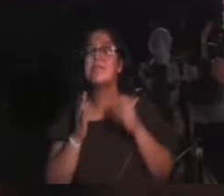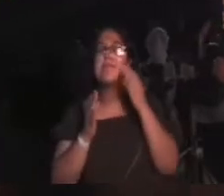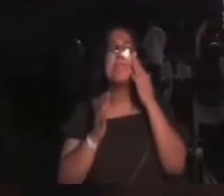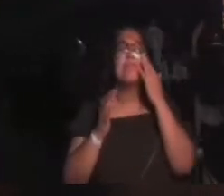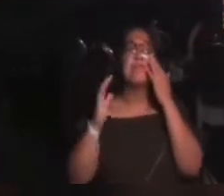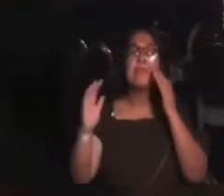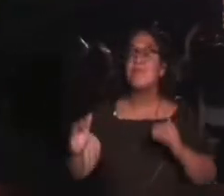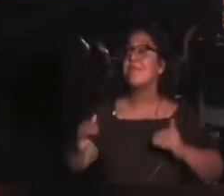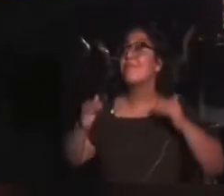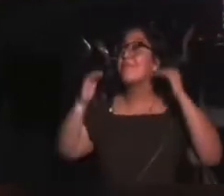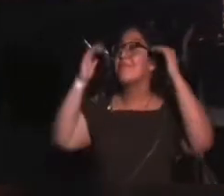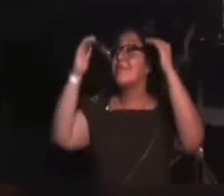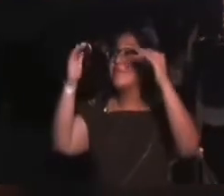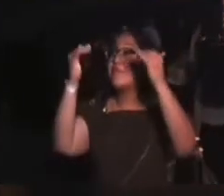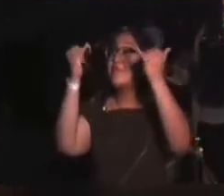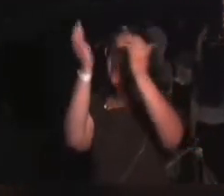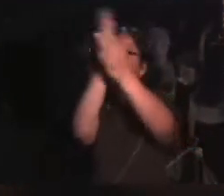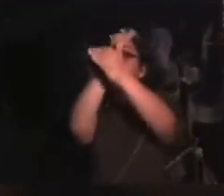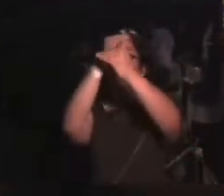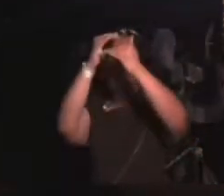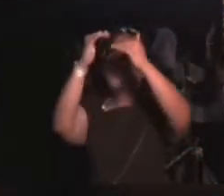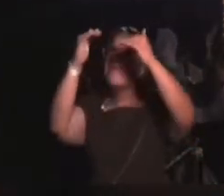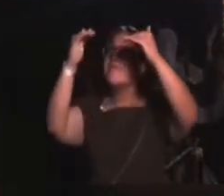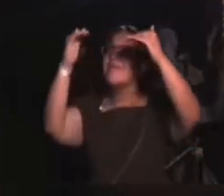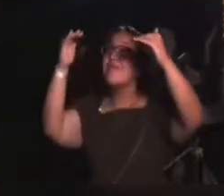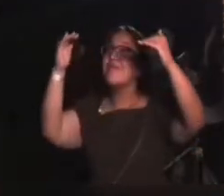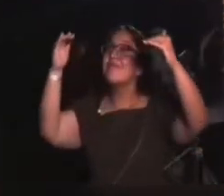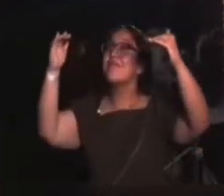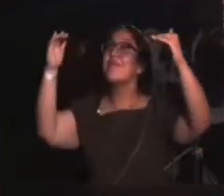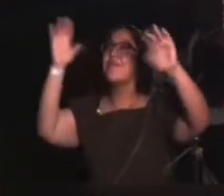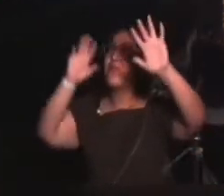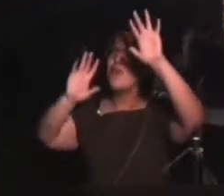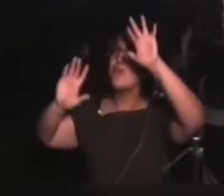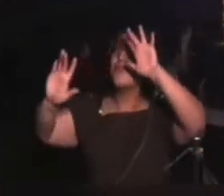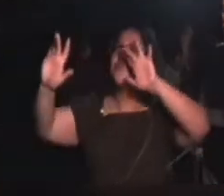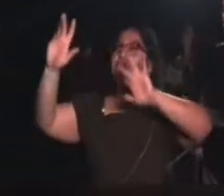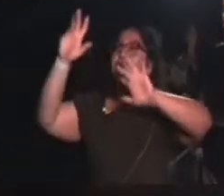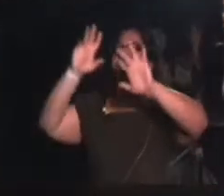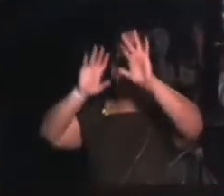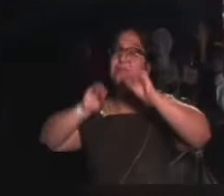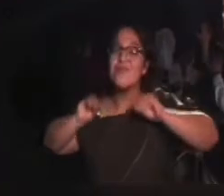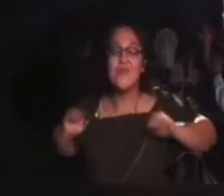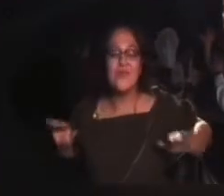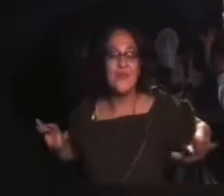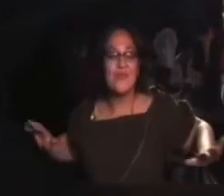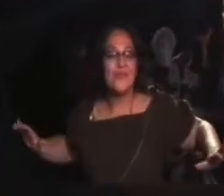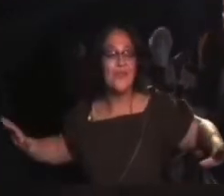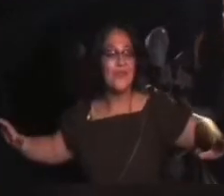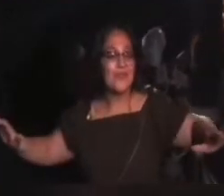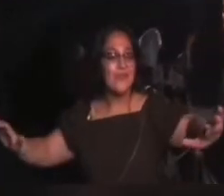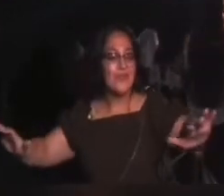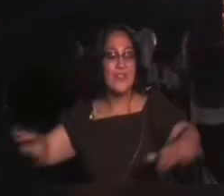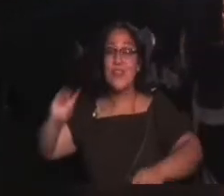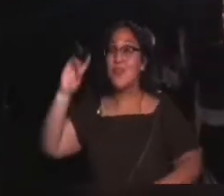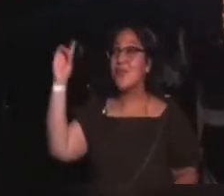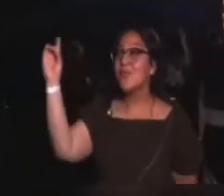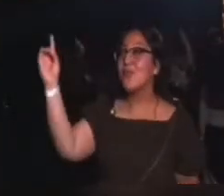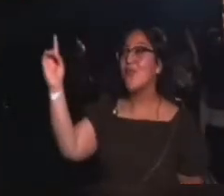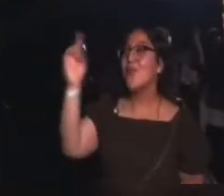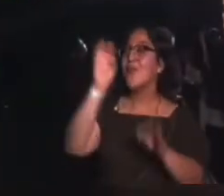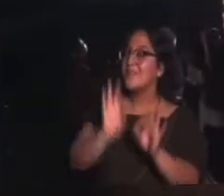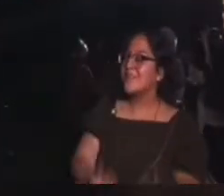Be exalted now in the heavens as your glory fills this place.